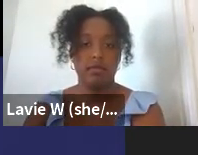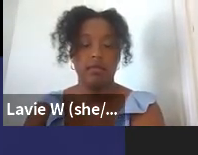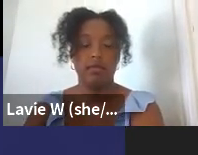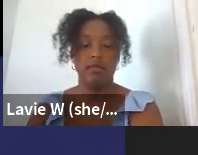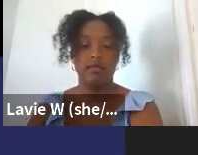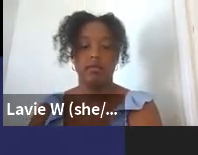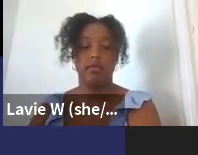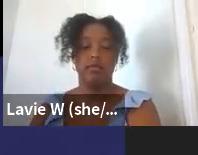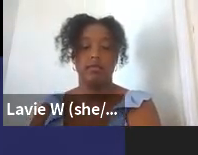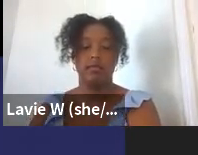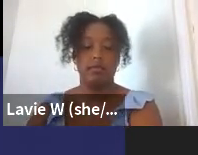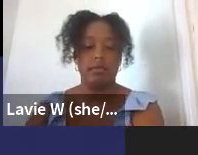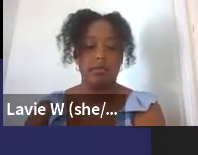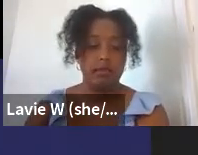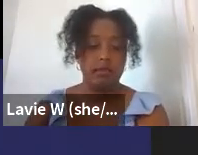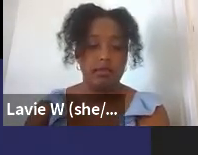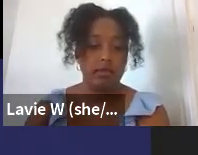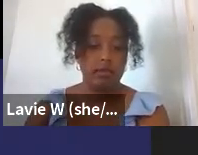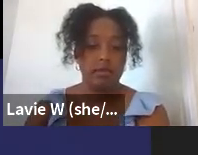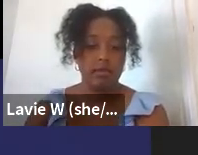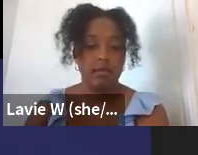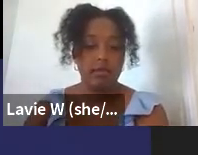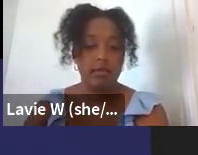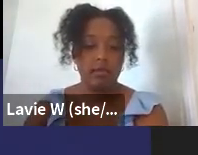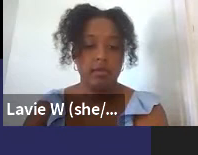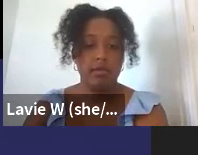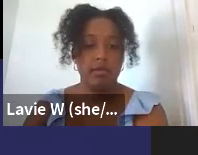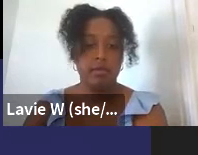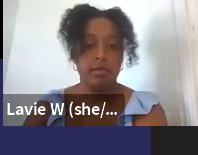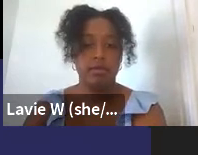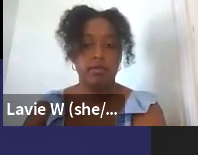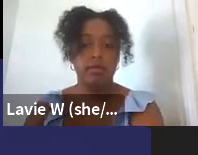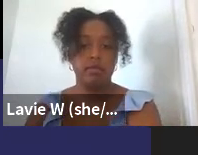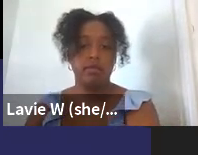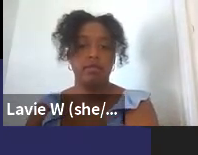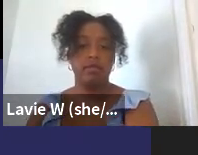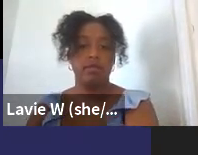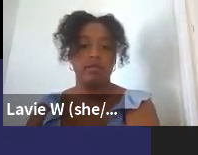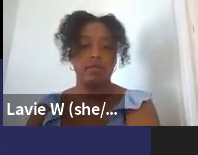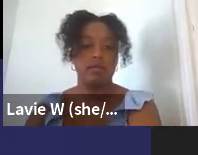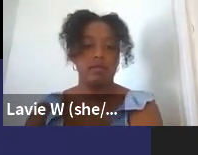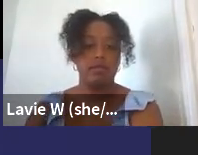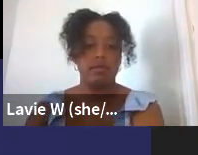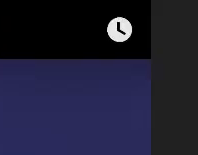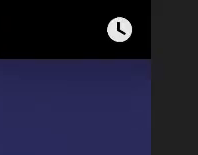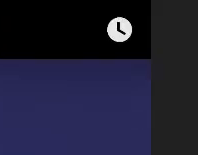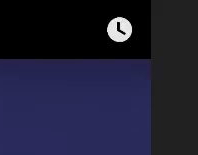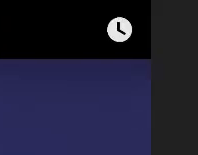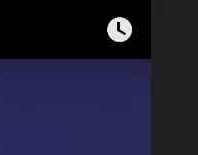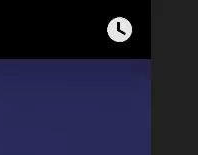marginalized individuals.